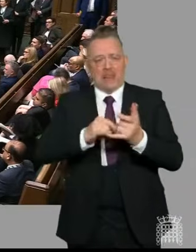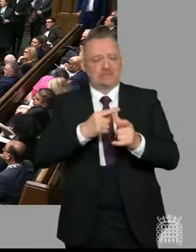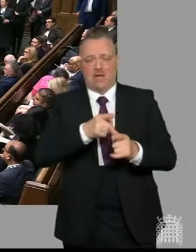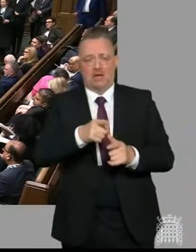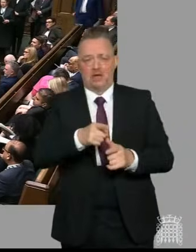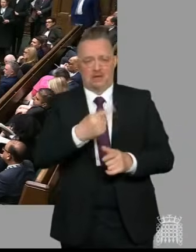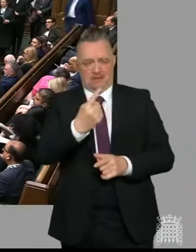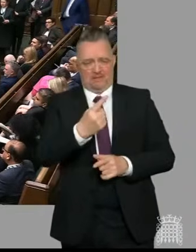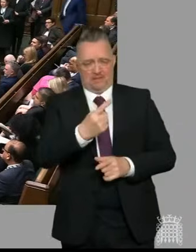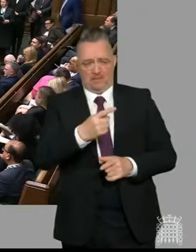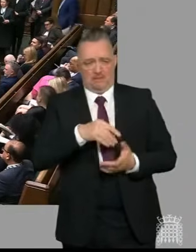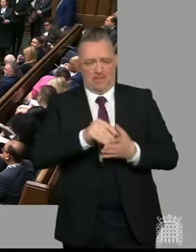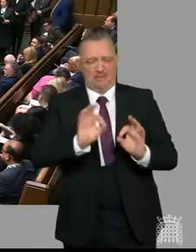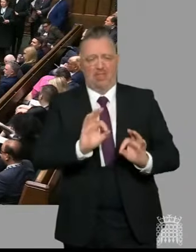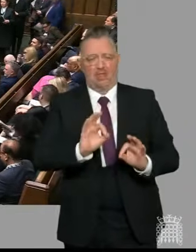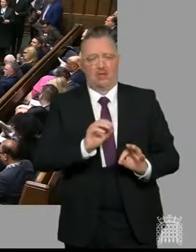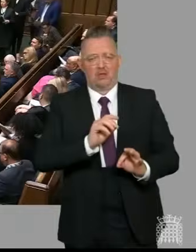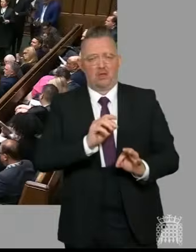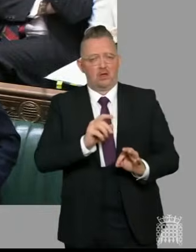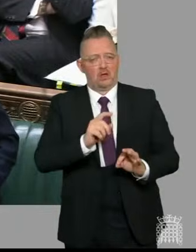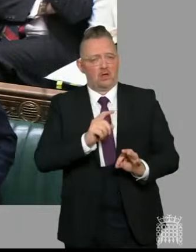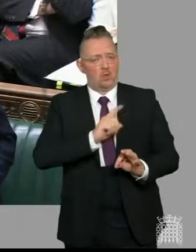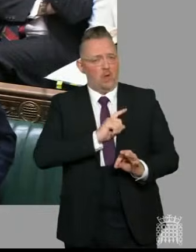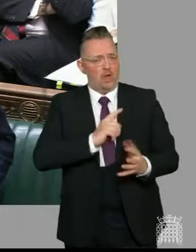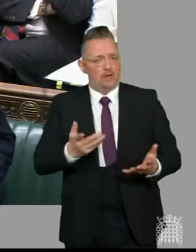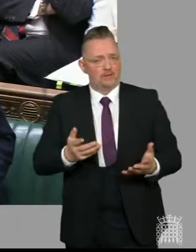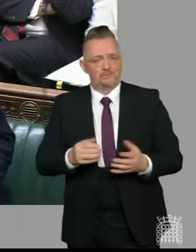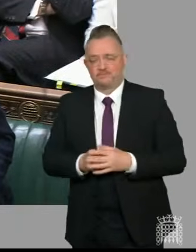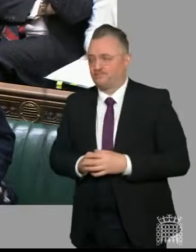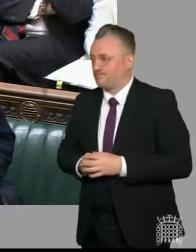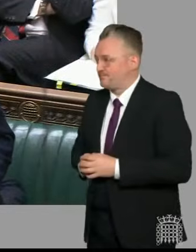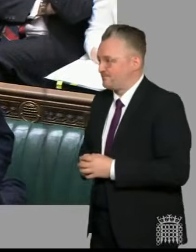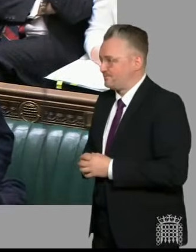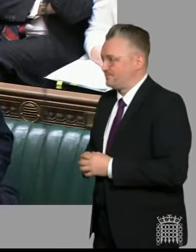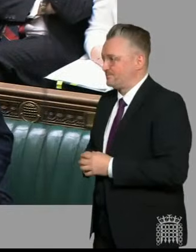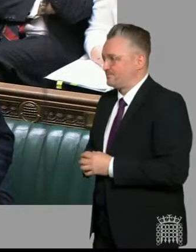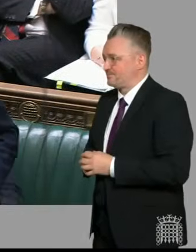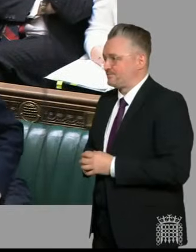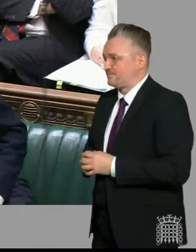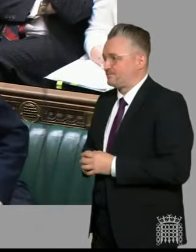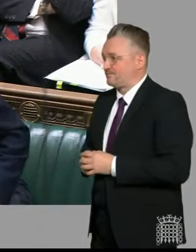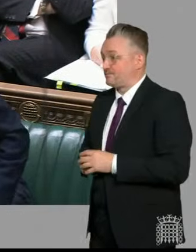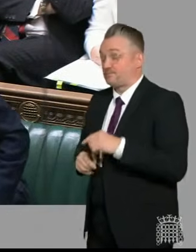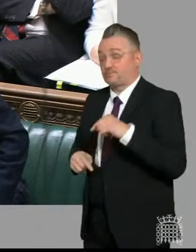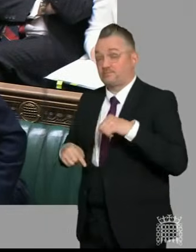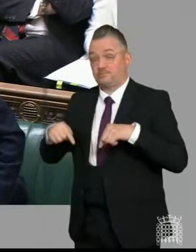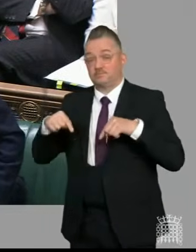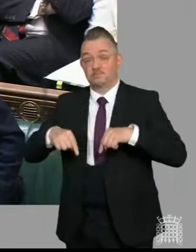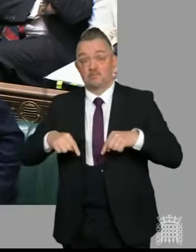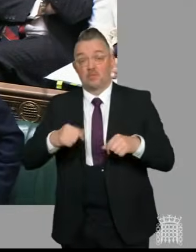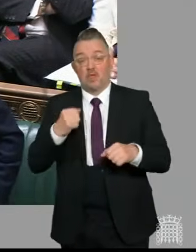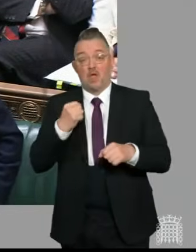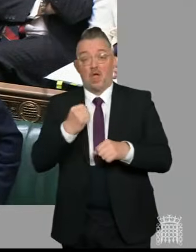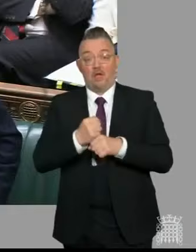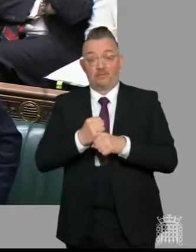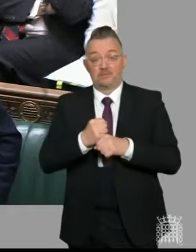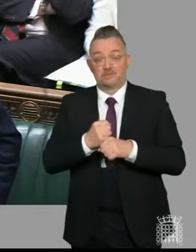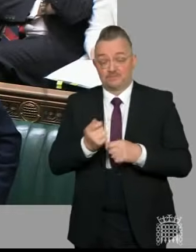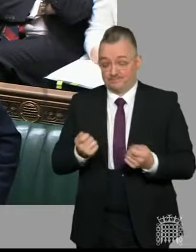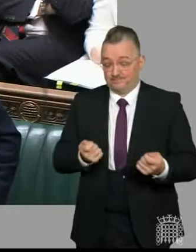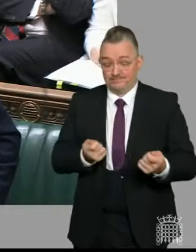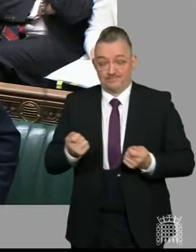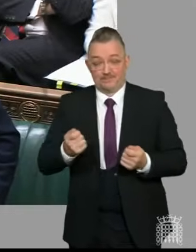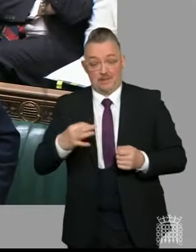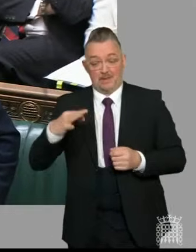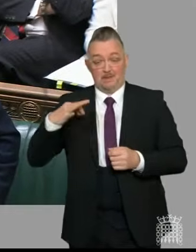Well, it's this government has uprated benefits for carers, almost £1,500 more. Of